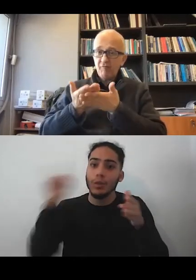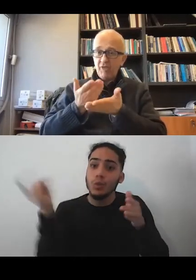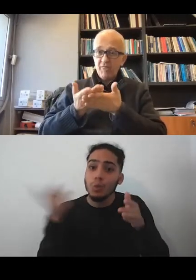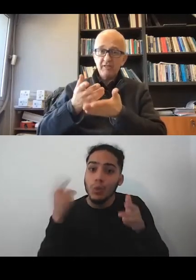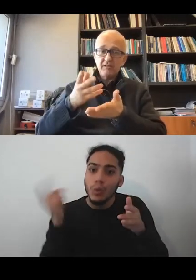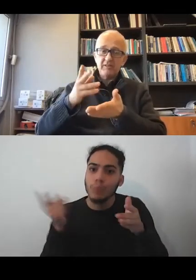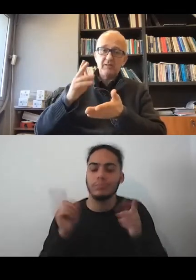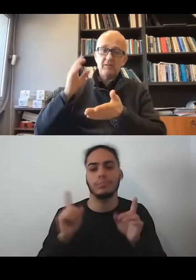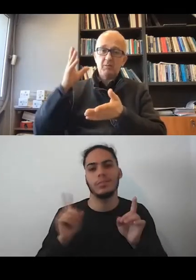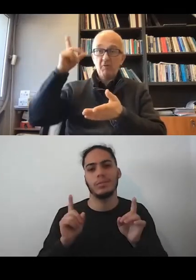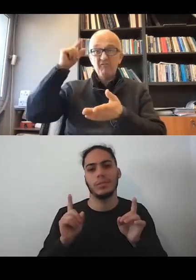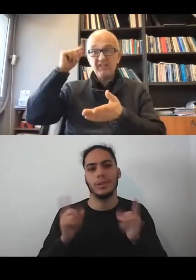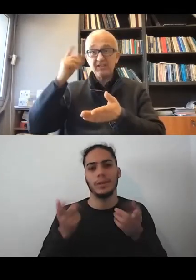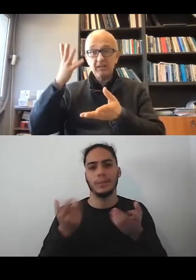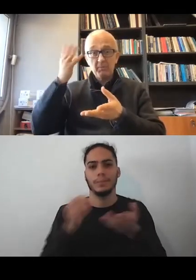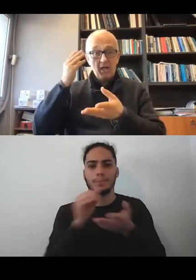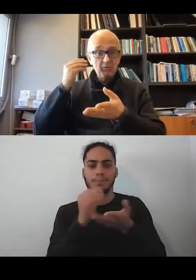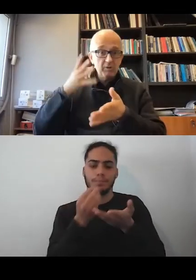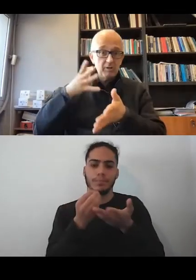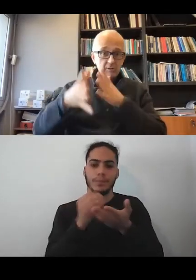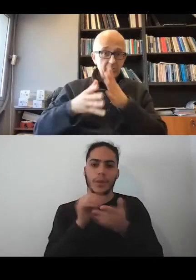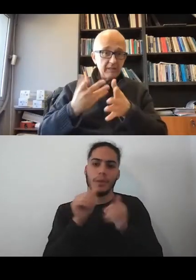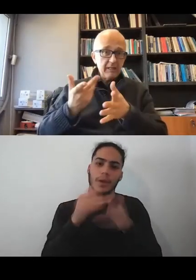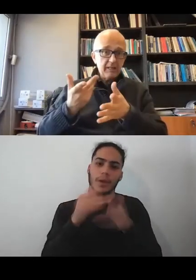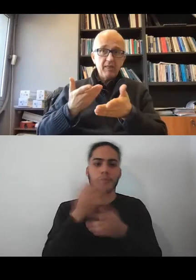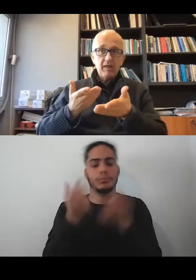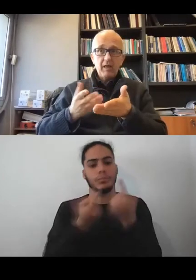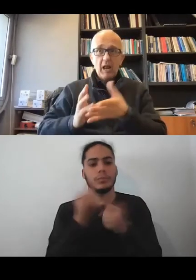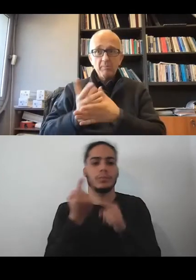the right features of the sign language.